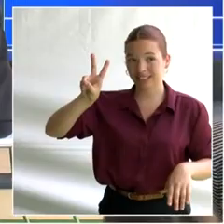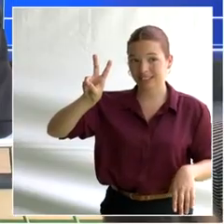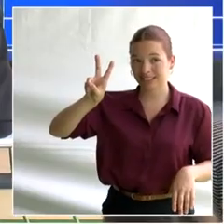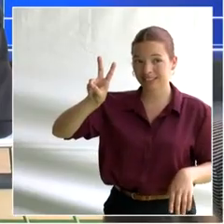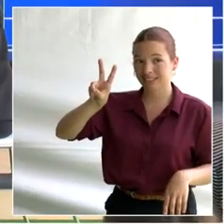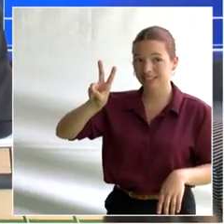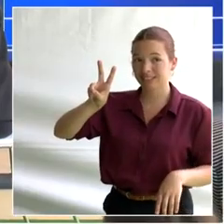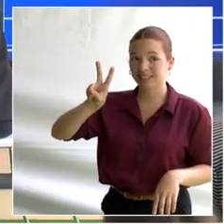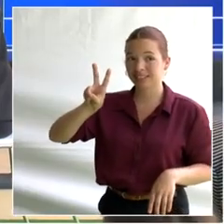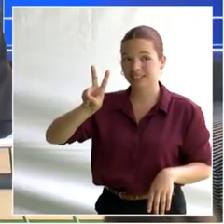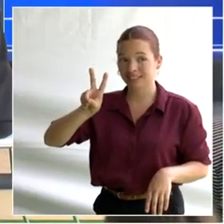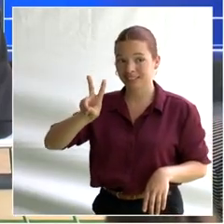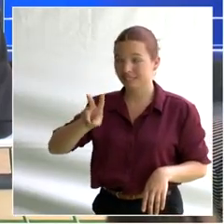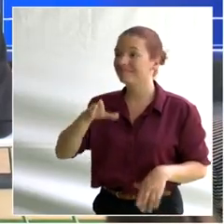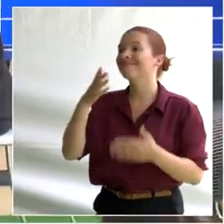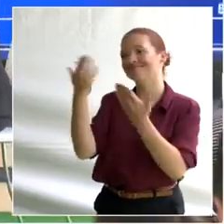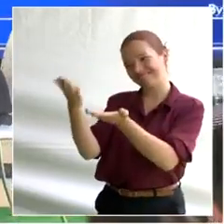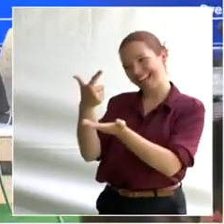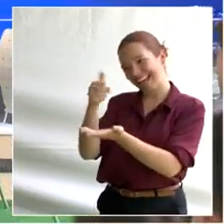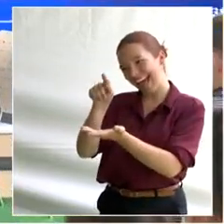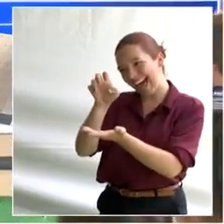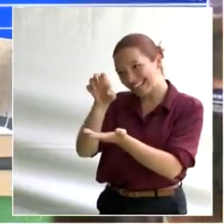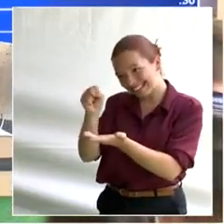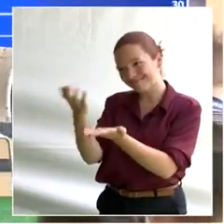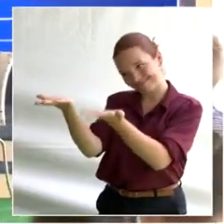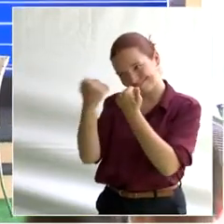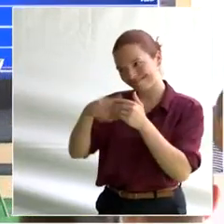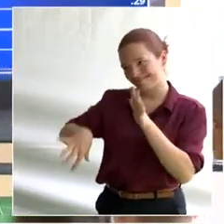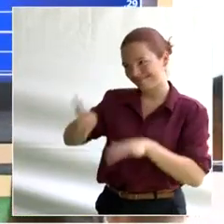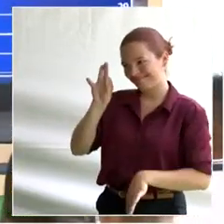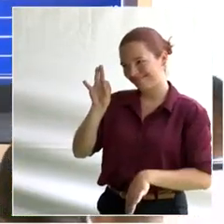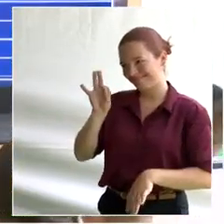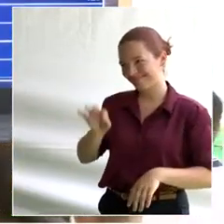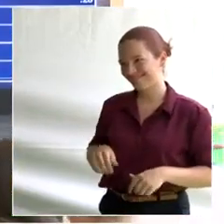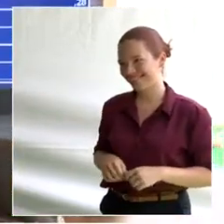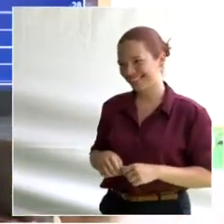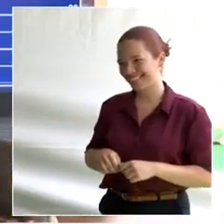DC, Angie Gates. If Angie will be so kind to join us.